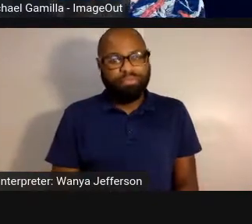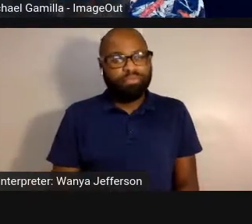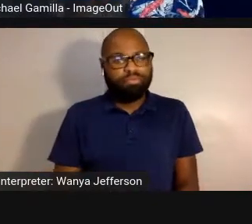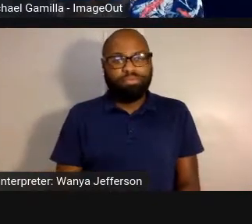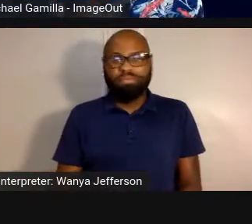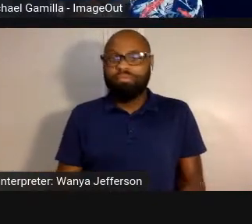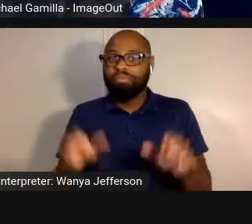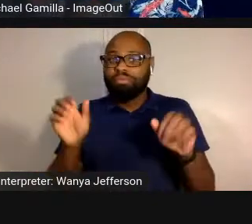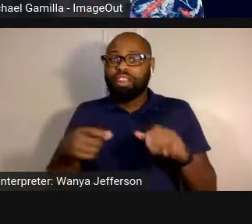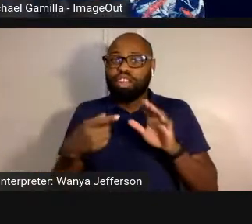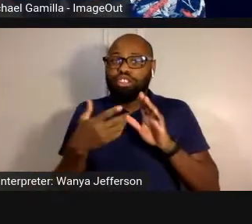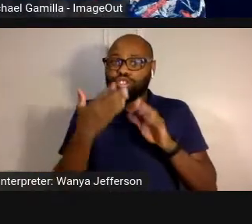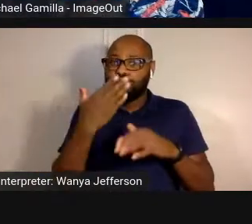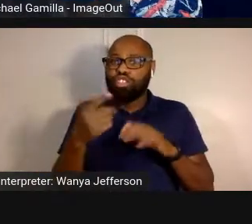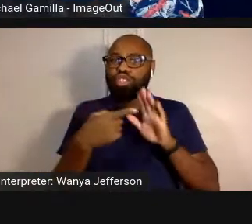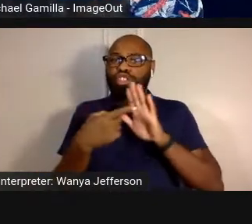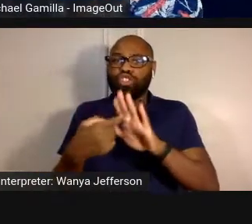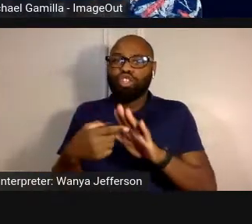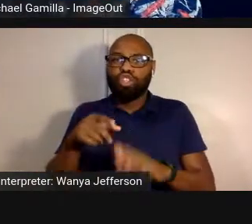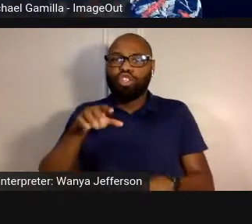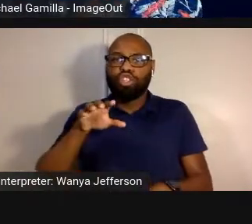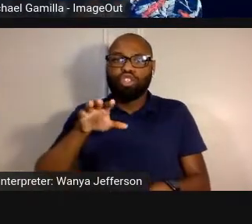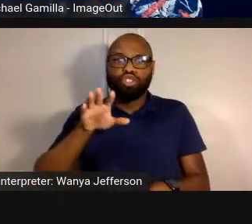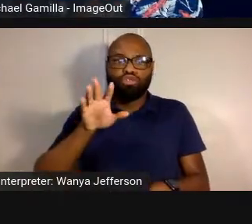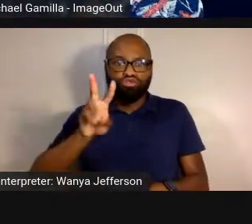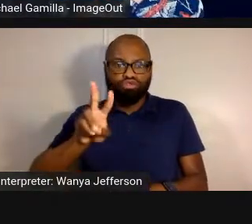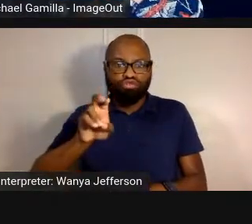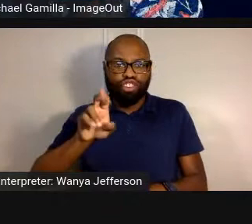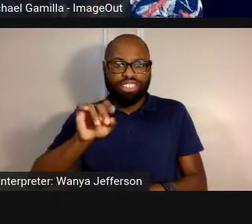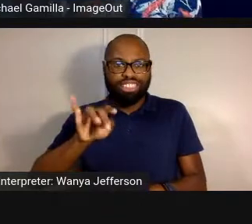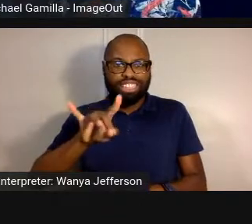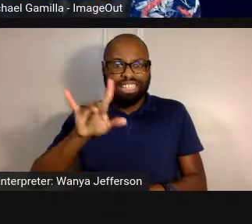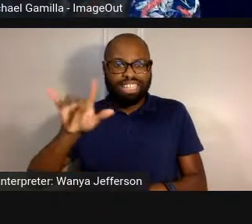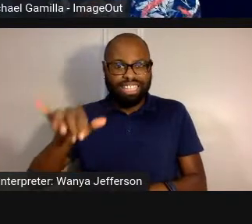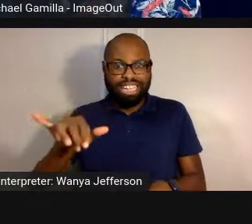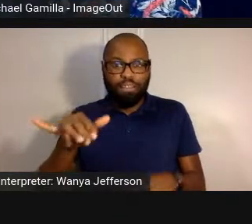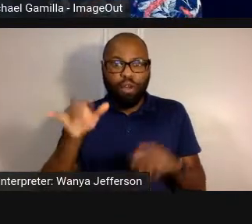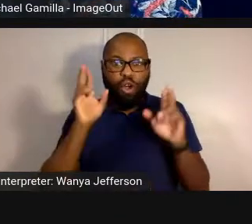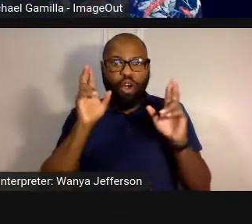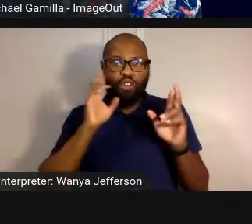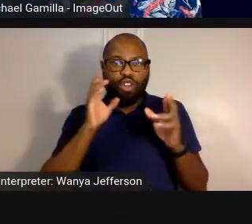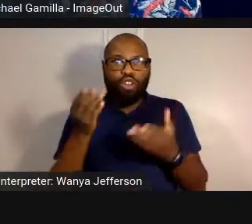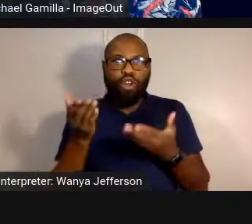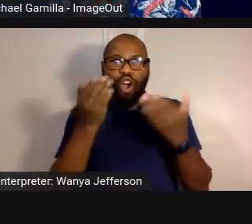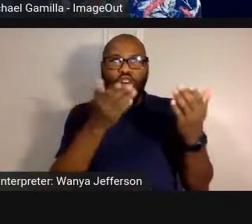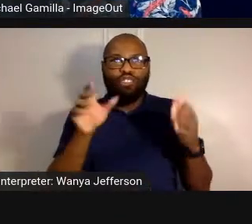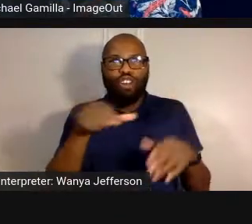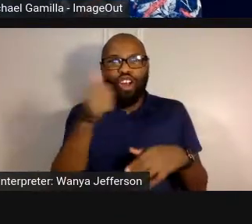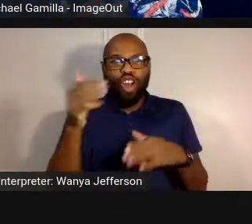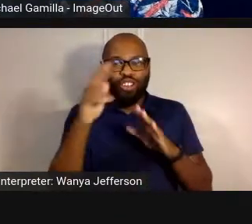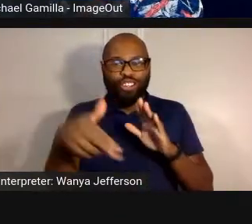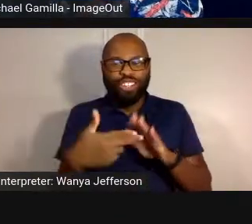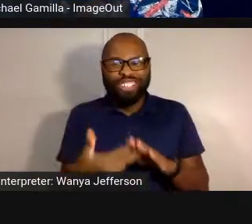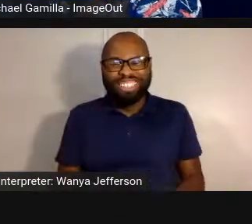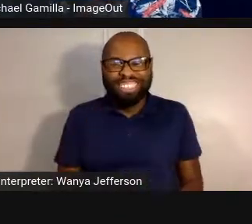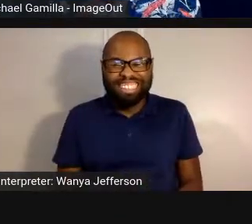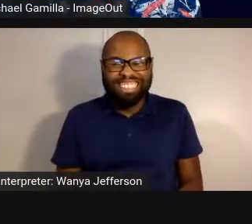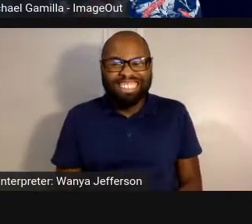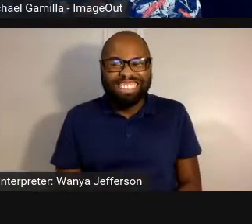your versatility, but you know, hopefully you'll get offered other roles. What about you? What about you, Juan